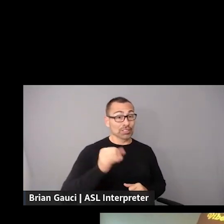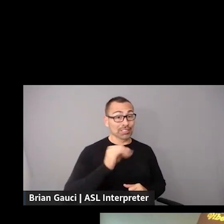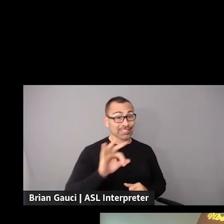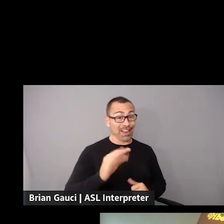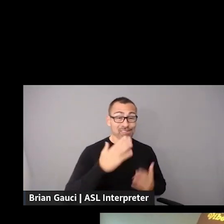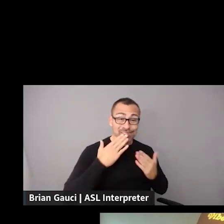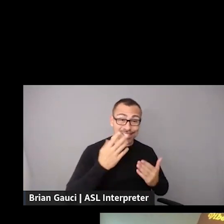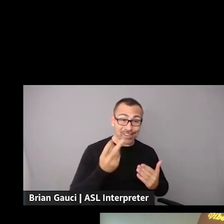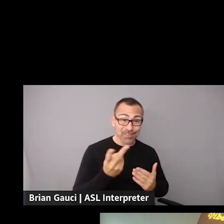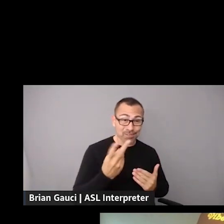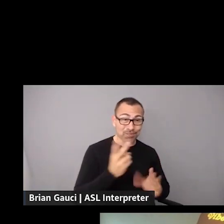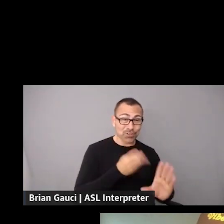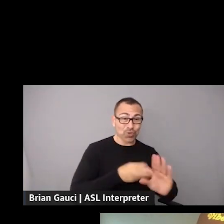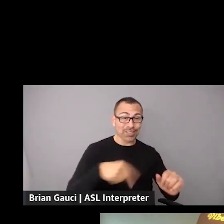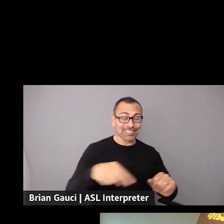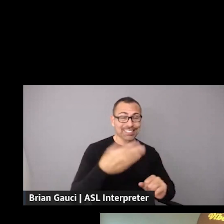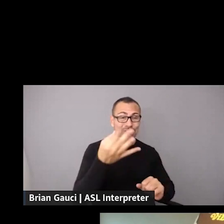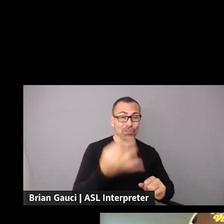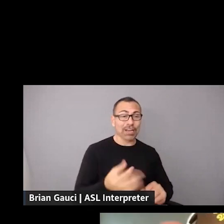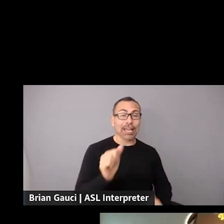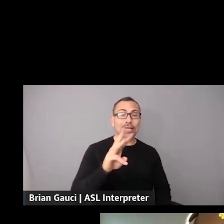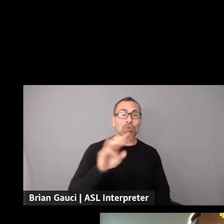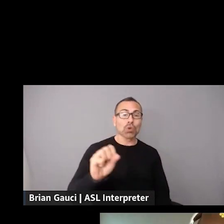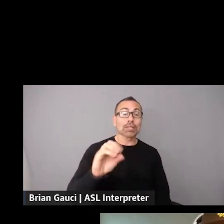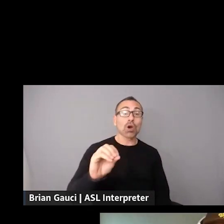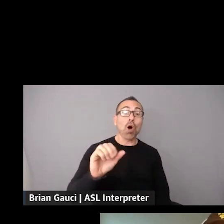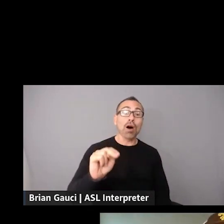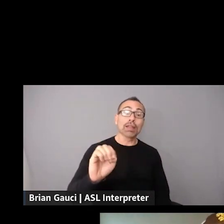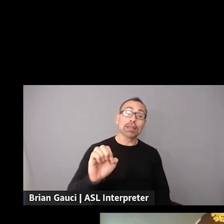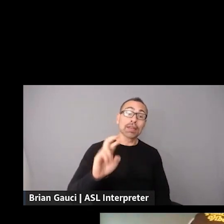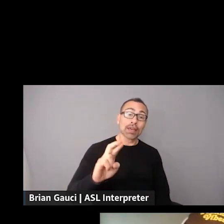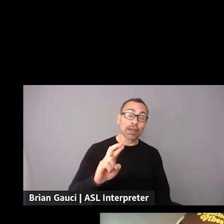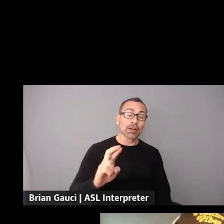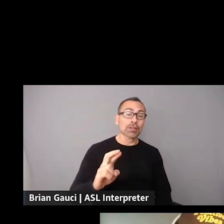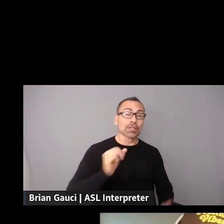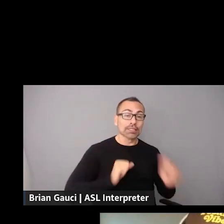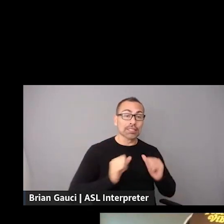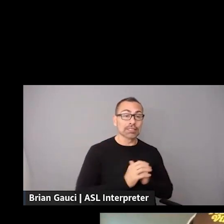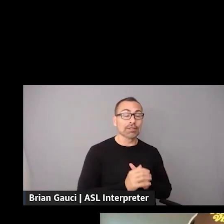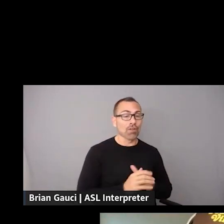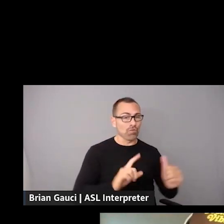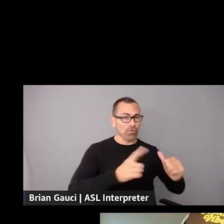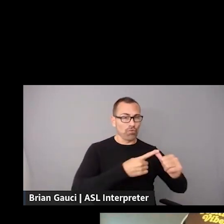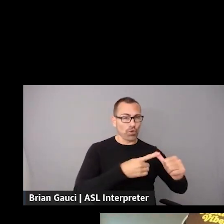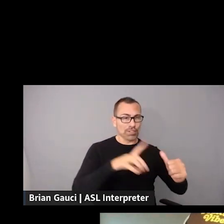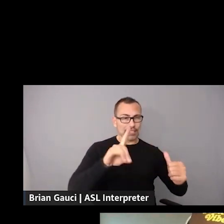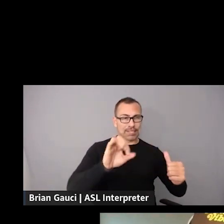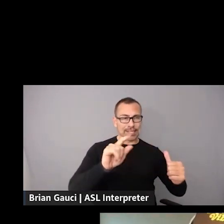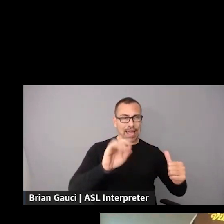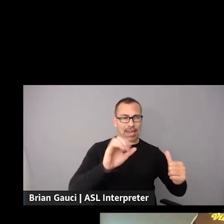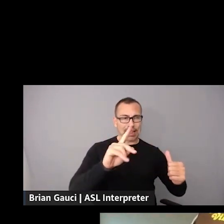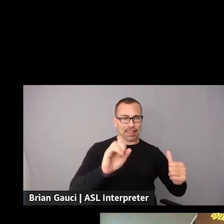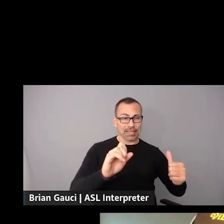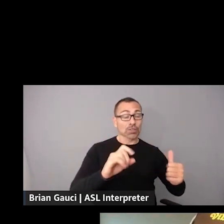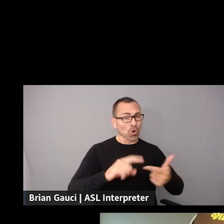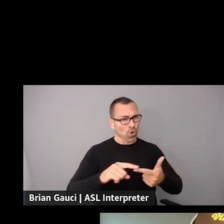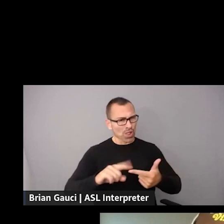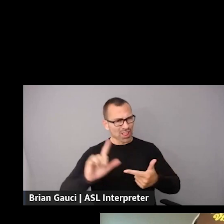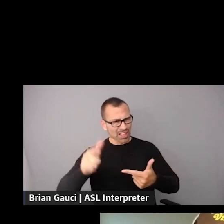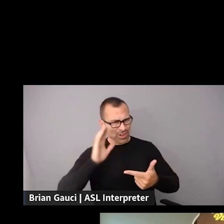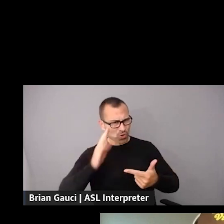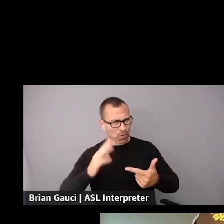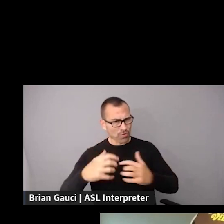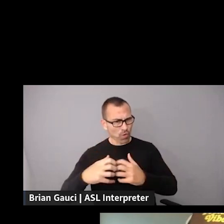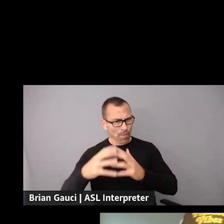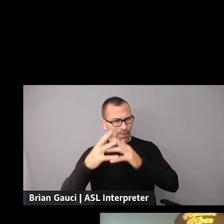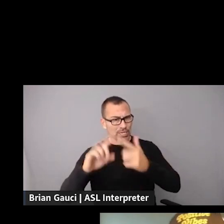On Air edition. Let's talk about data lakes first. So we're going to talk about data lake formation, but let's start at the baseline just so all